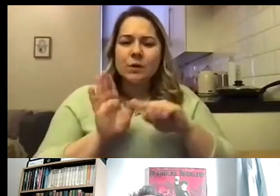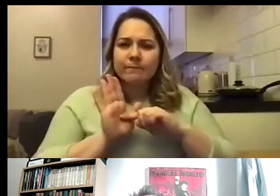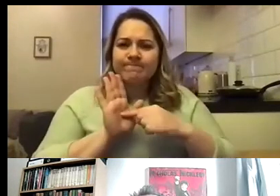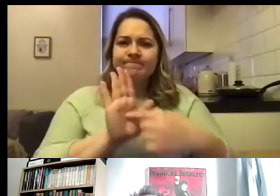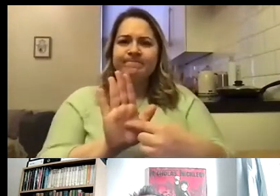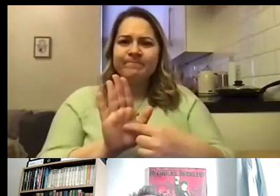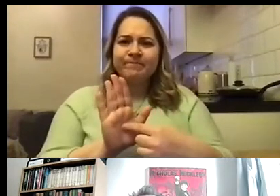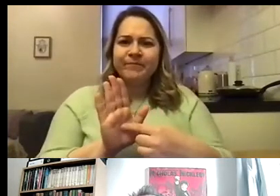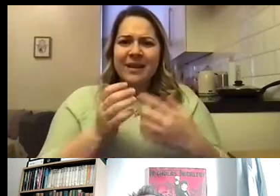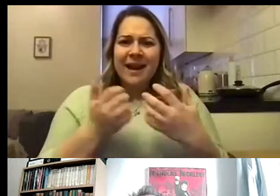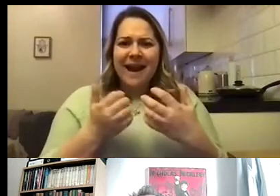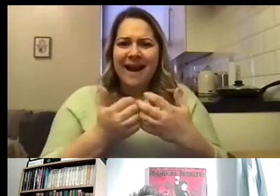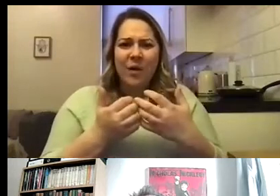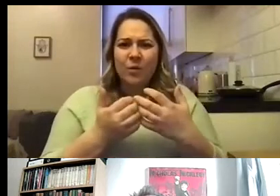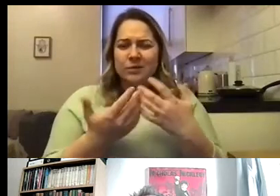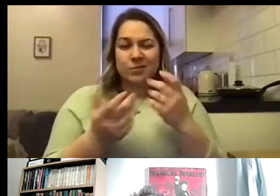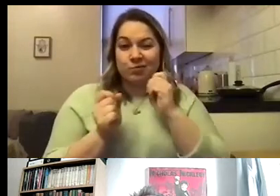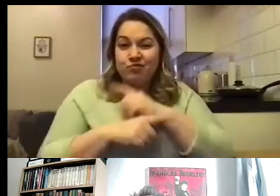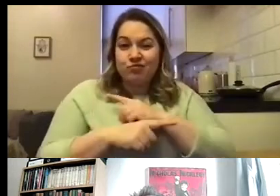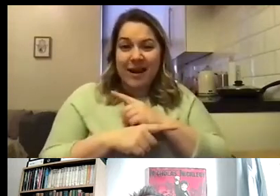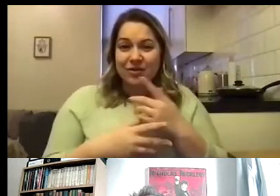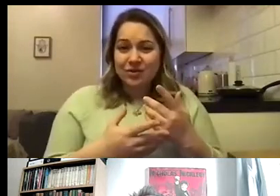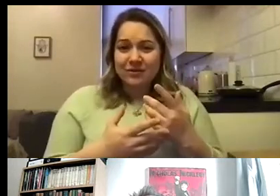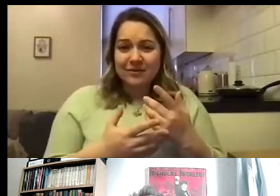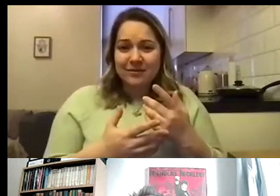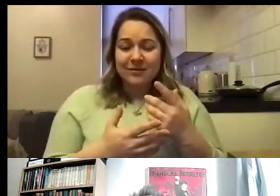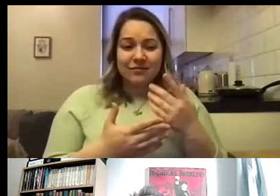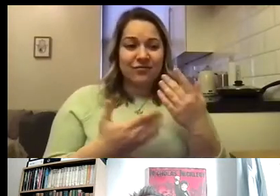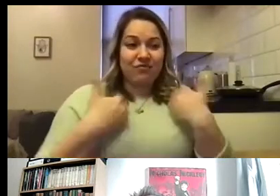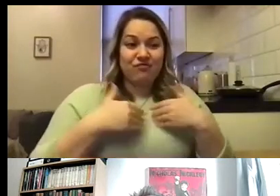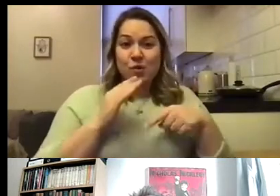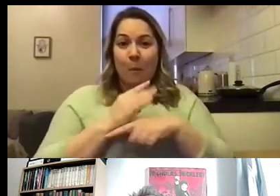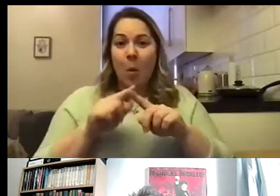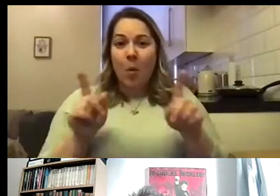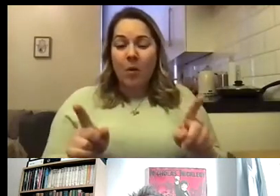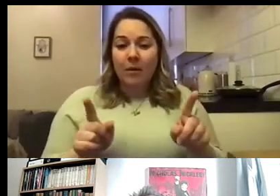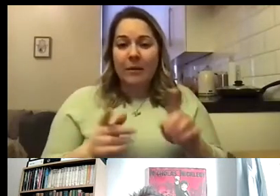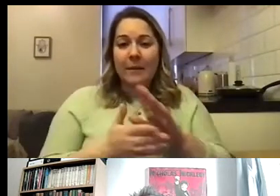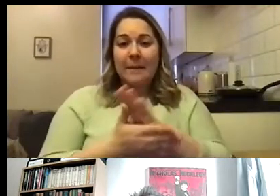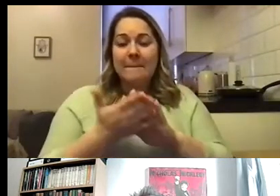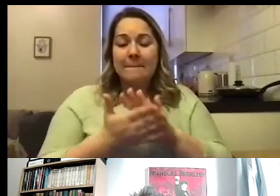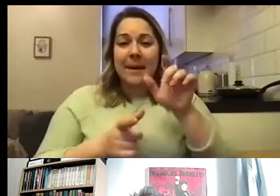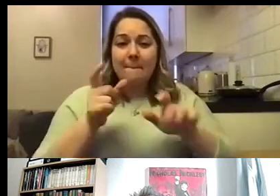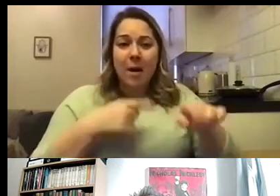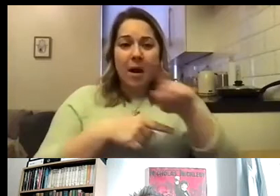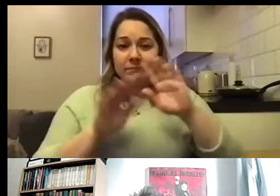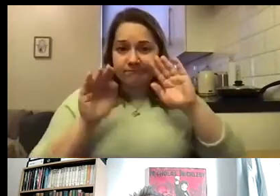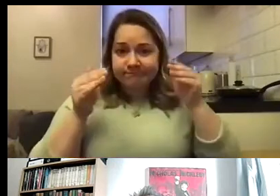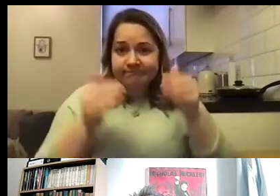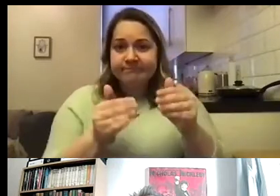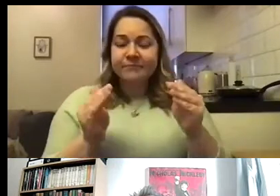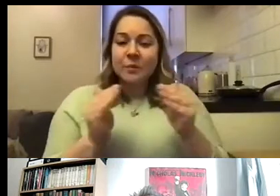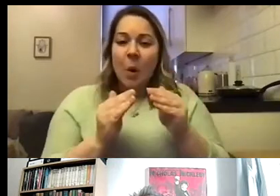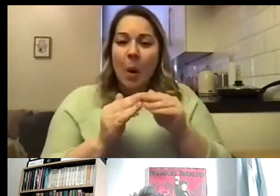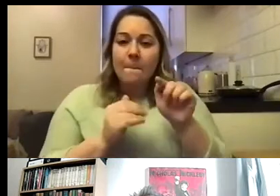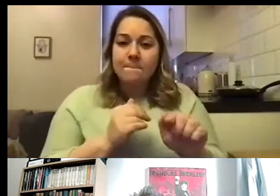that through this encounter, where you have these people who are so sheltered, that the